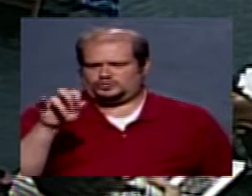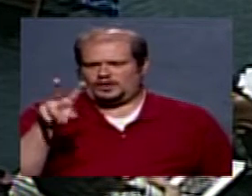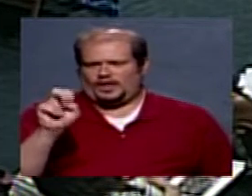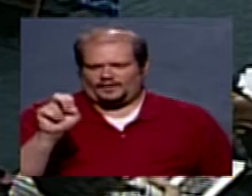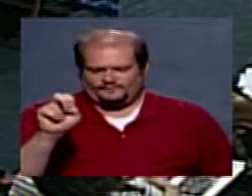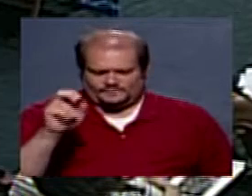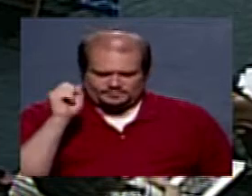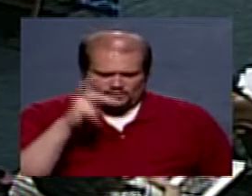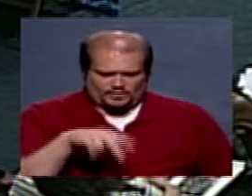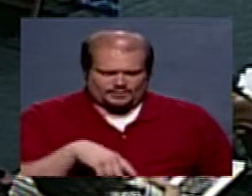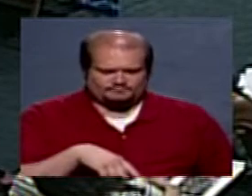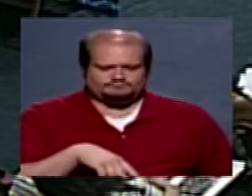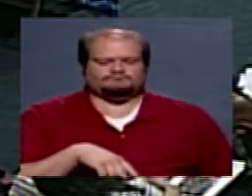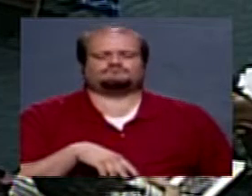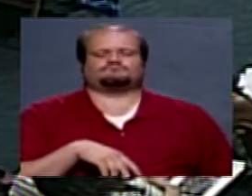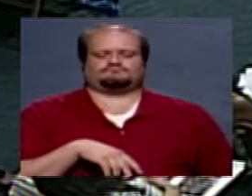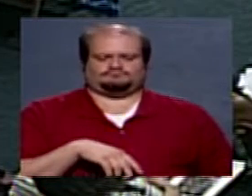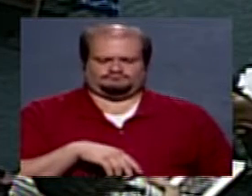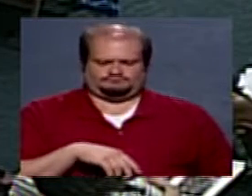Okay.